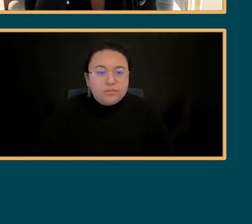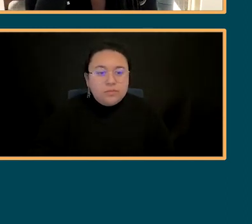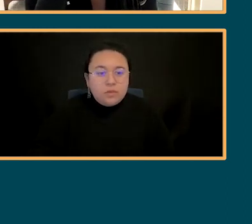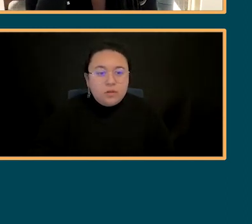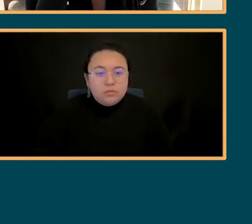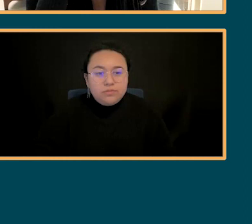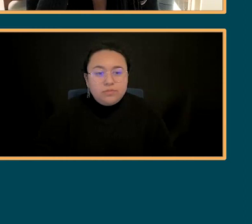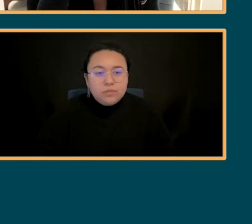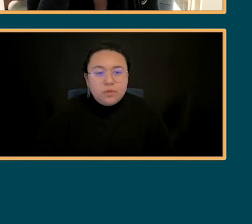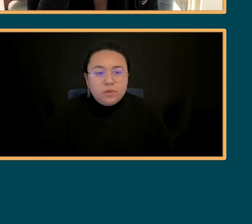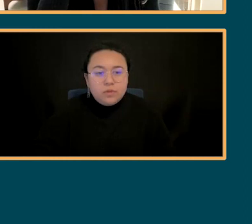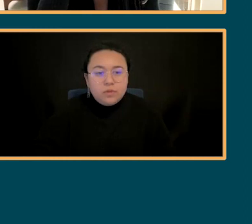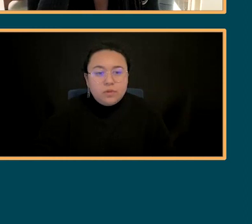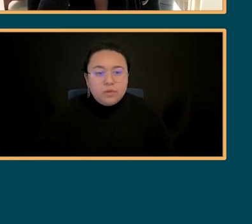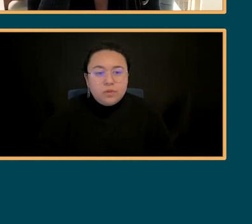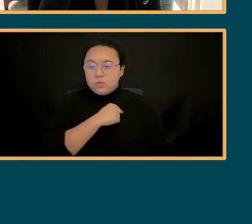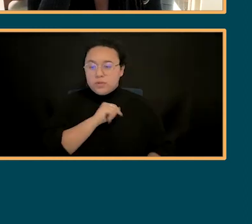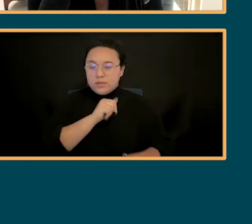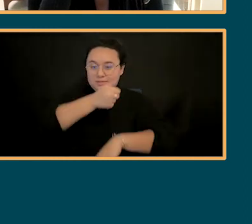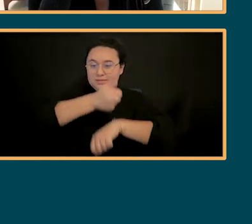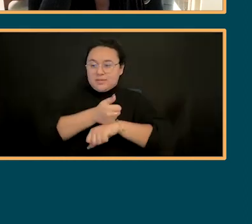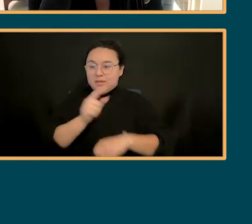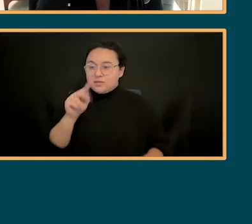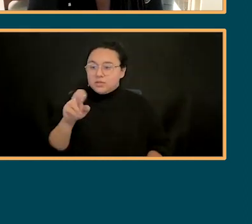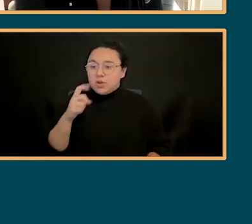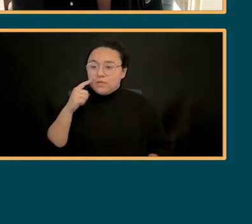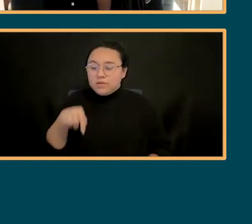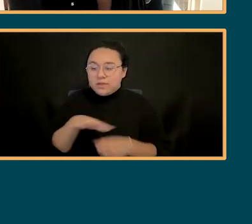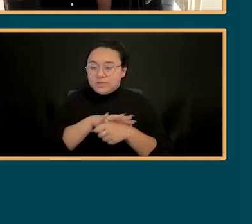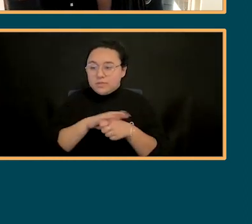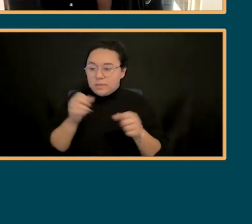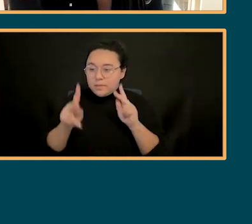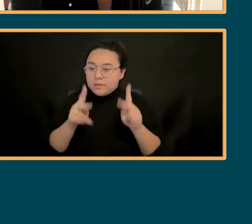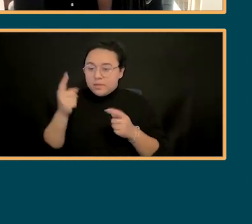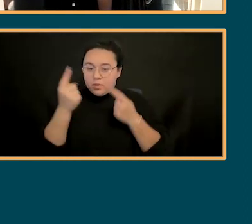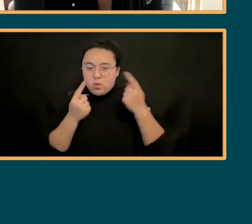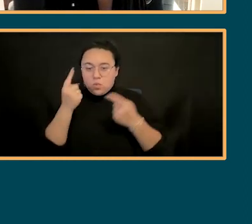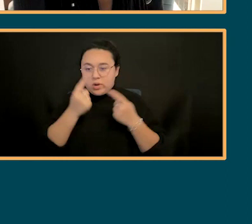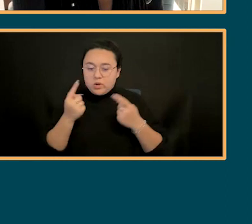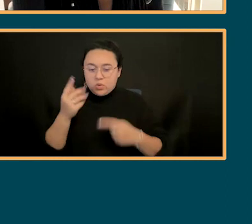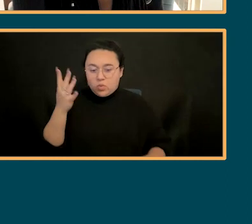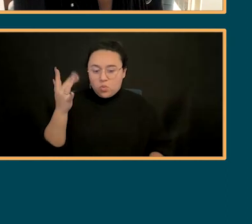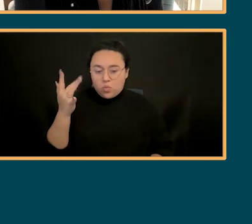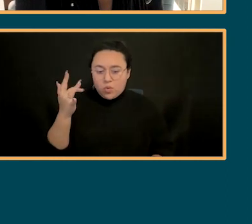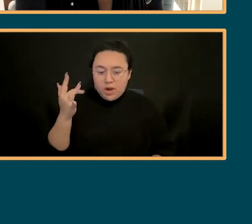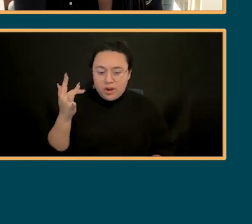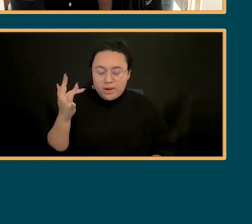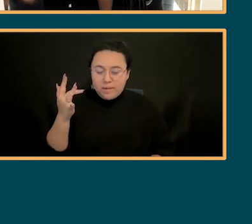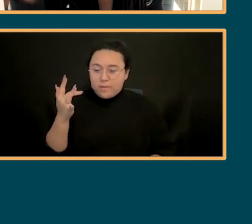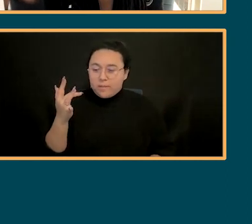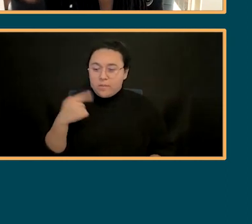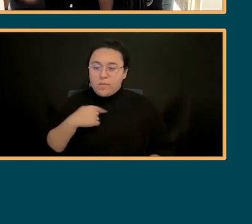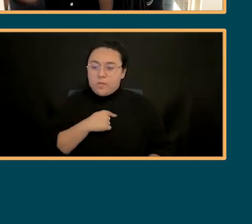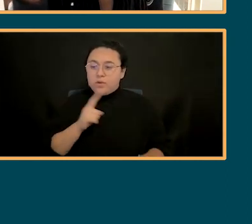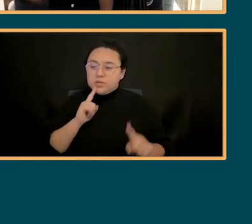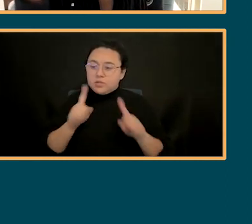tone, the tenor for this space, a lot of people are maybe wondering, why is it that we might